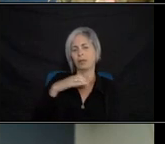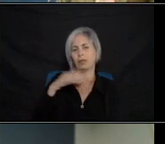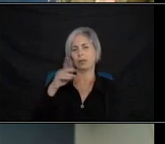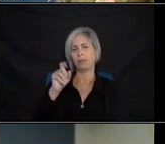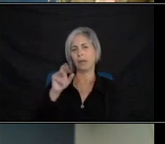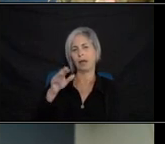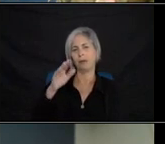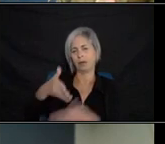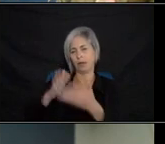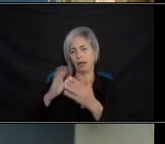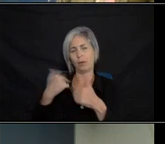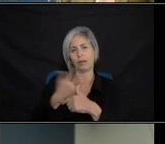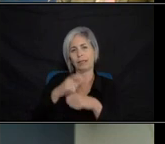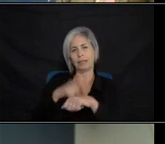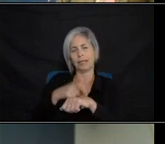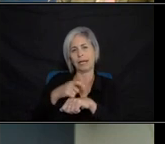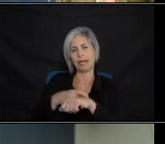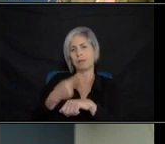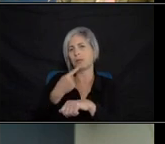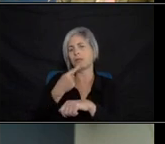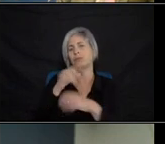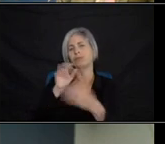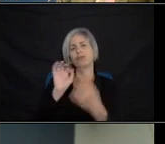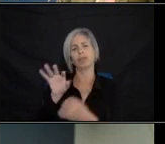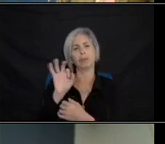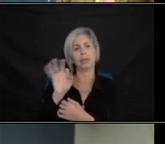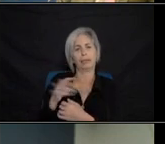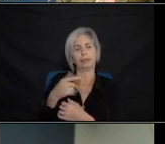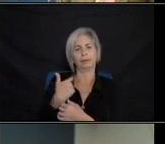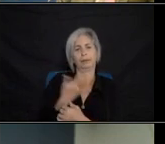allowing us time to voice our opinion here.